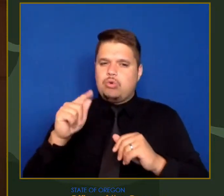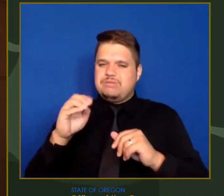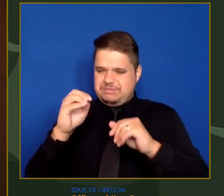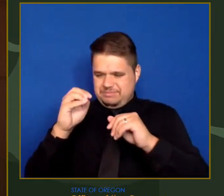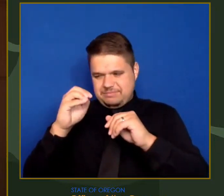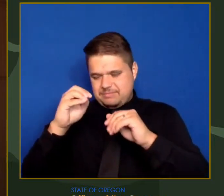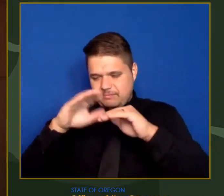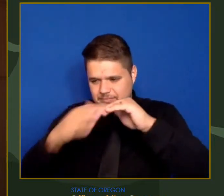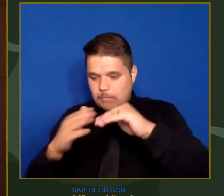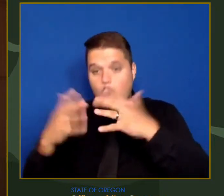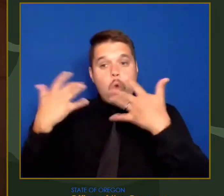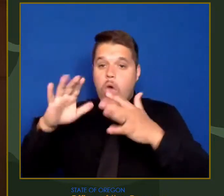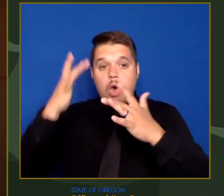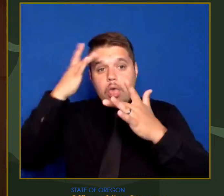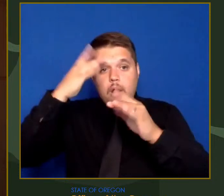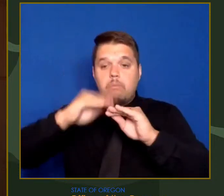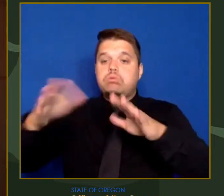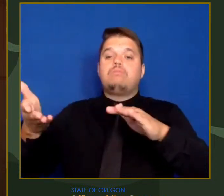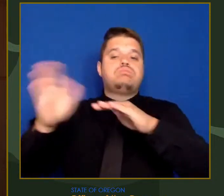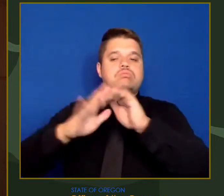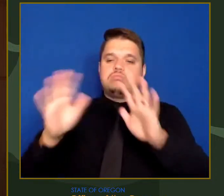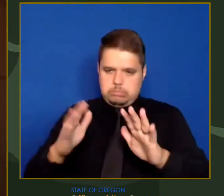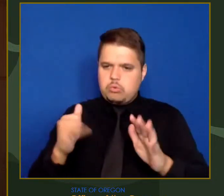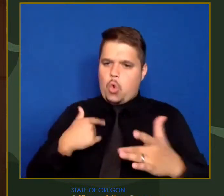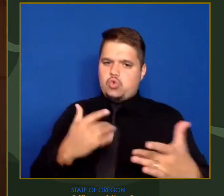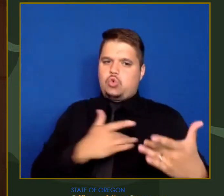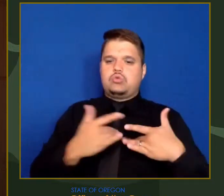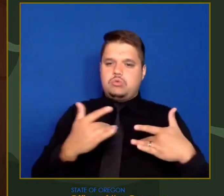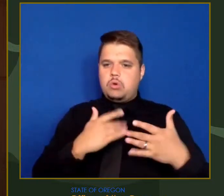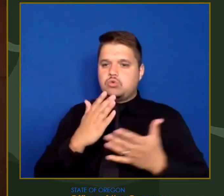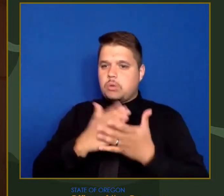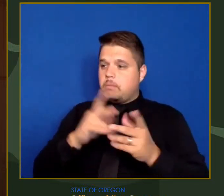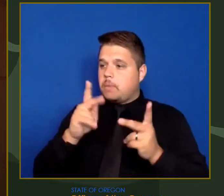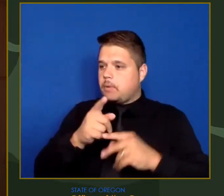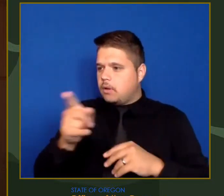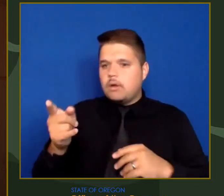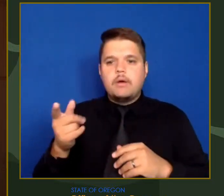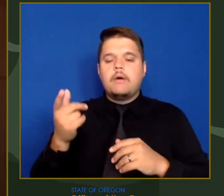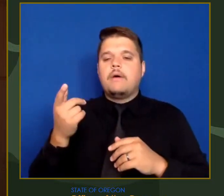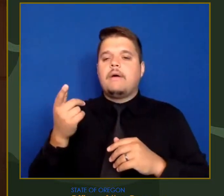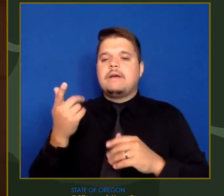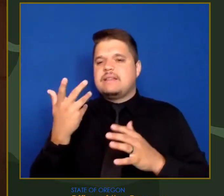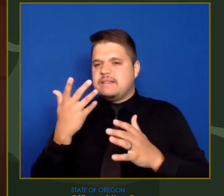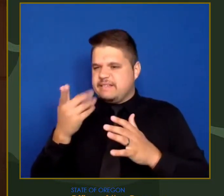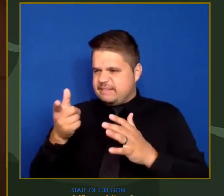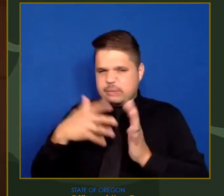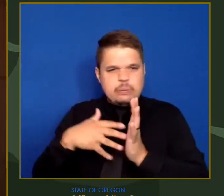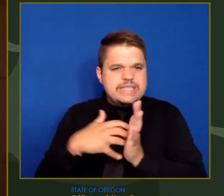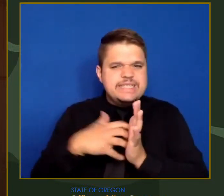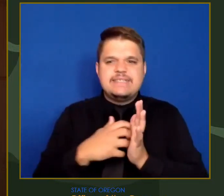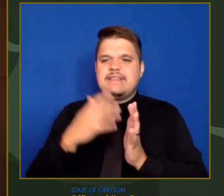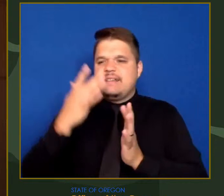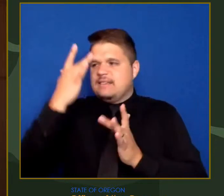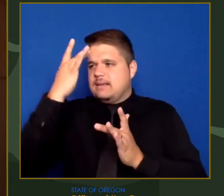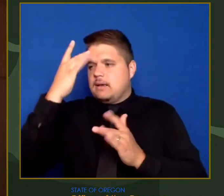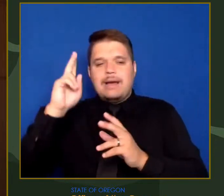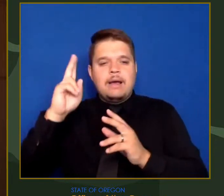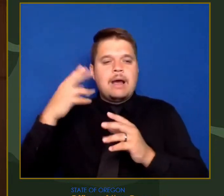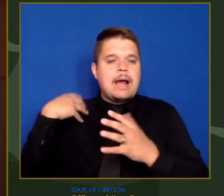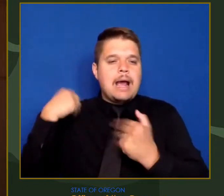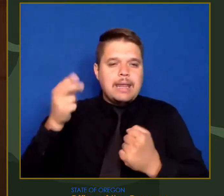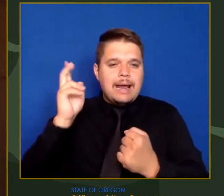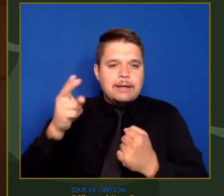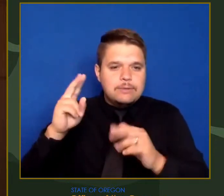to be very medically and economically vulnerable. And Dr. Davignon very